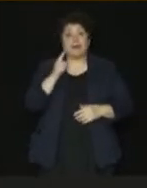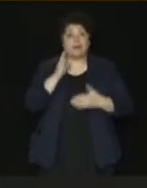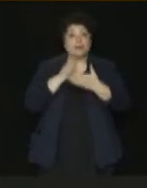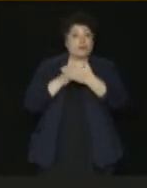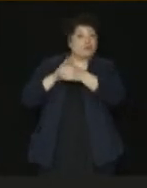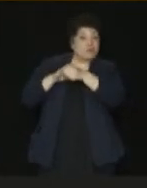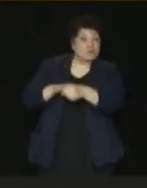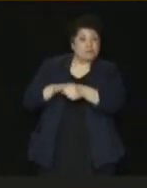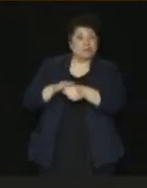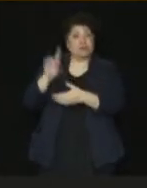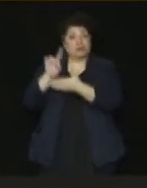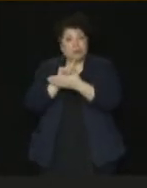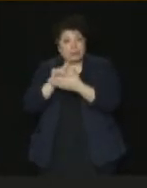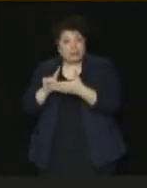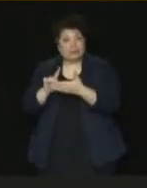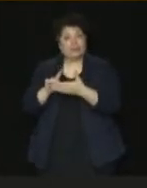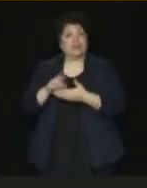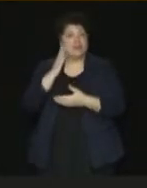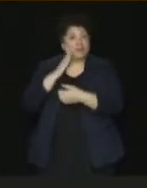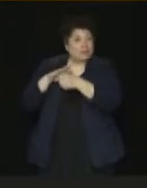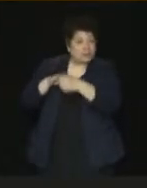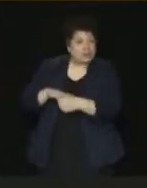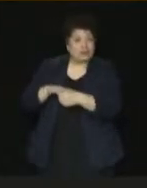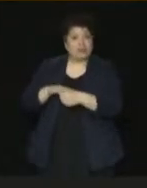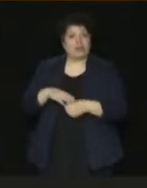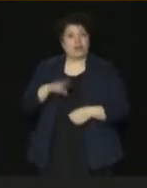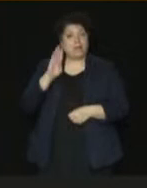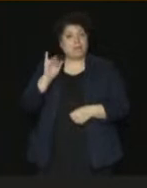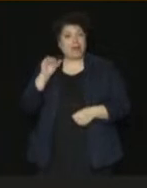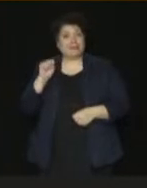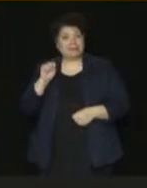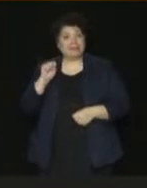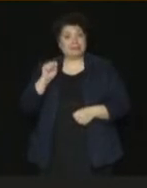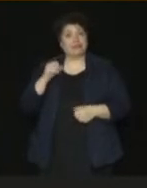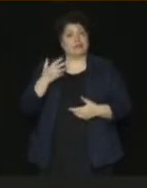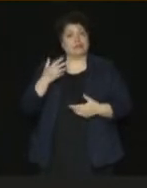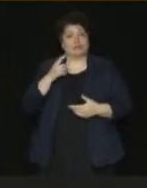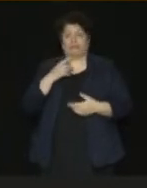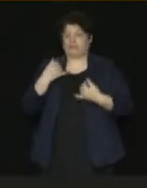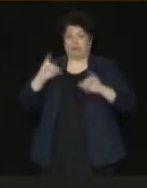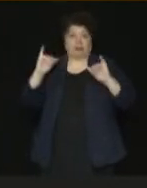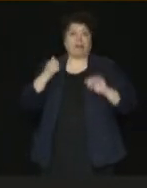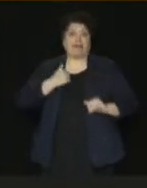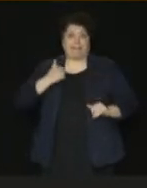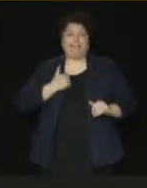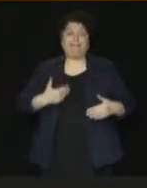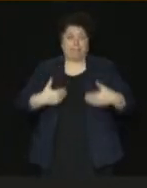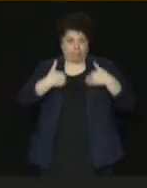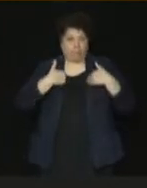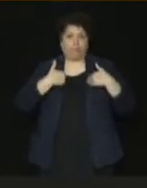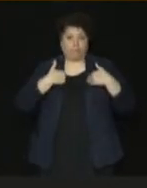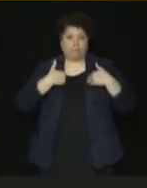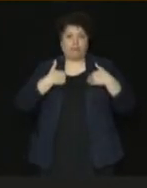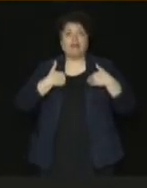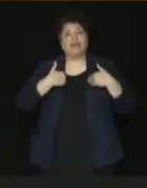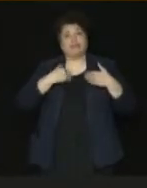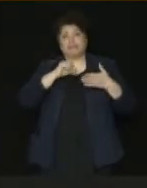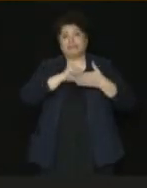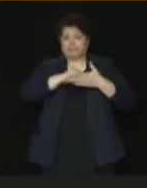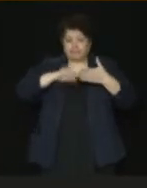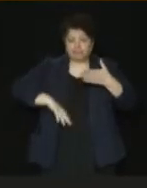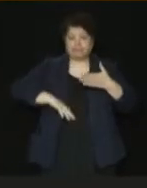systemic discrimination, and unconscious bias still exist in Canada, and that has to change.